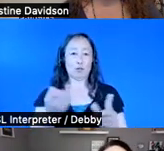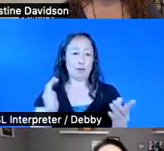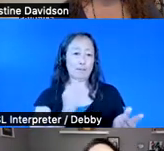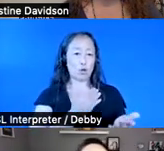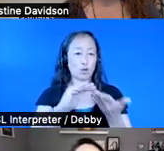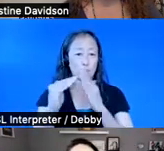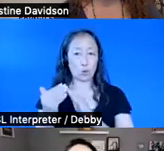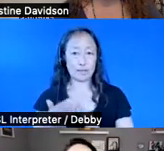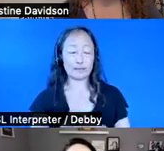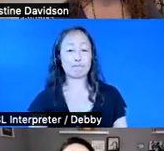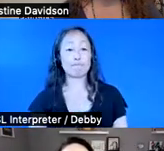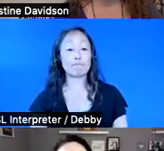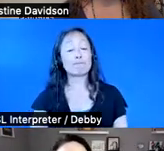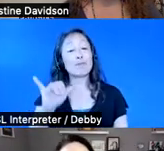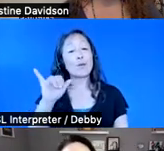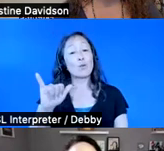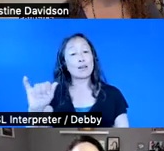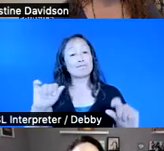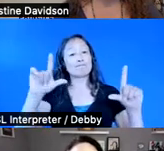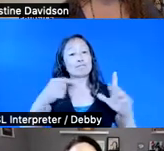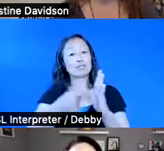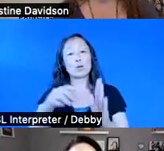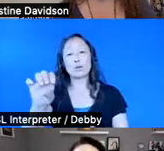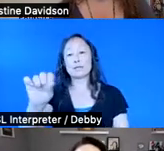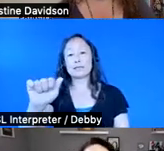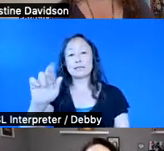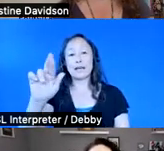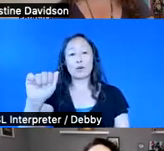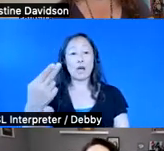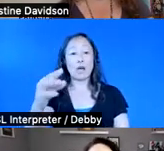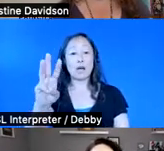So this is Sarah Winnemucca. She is a Paiute woman.